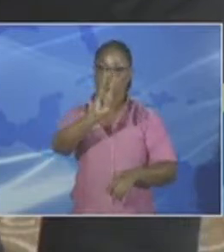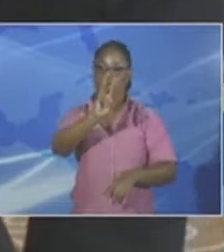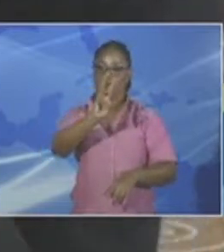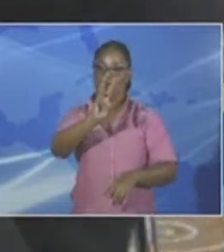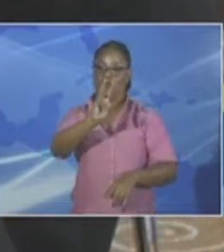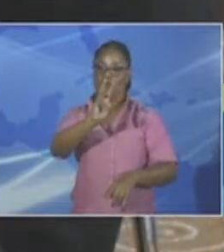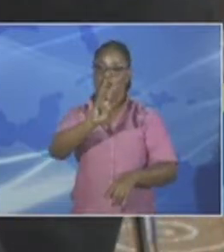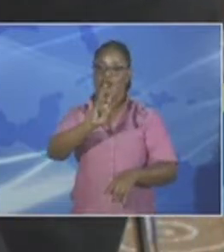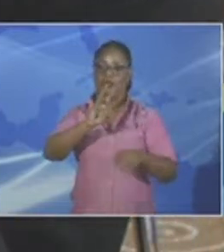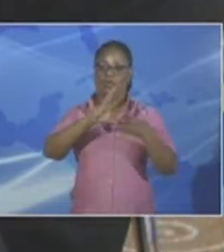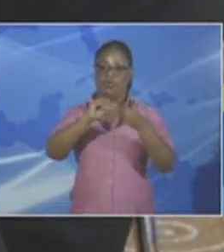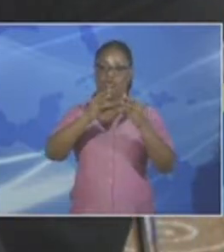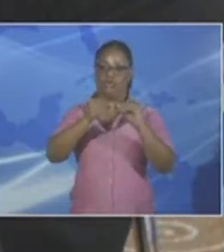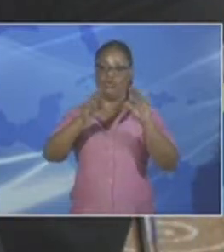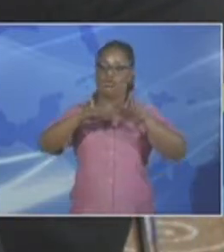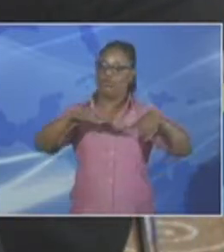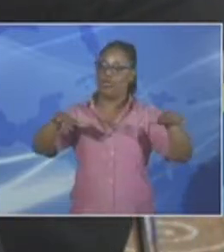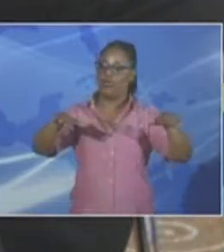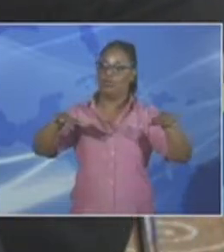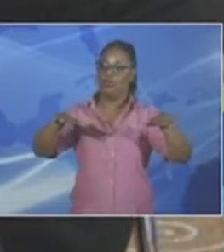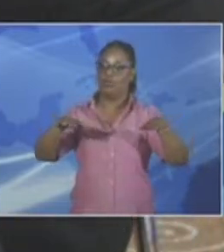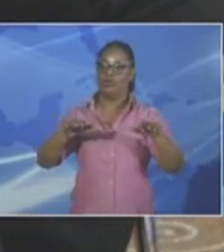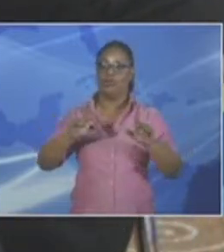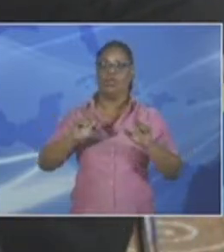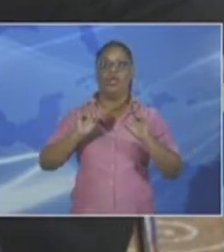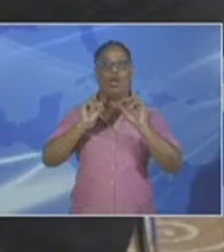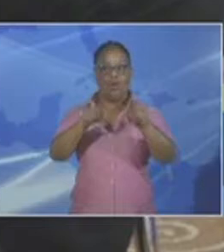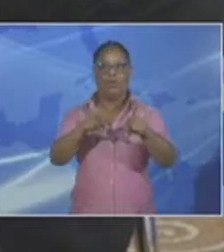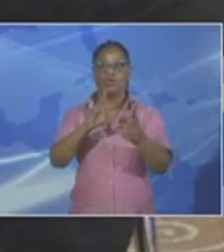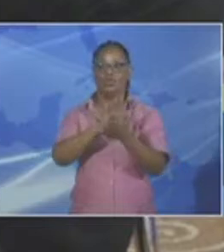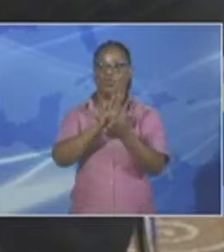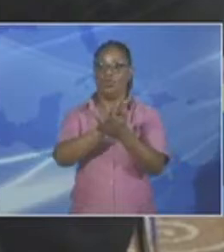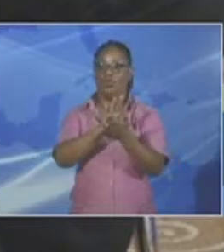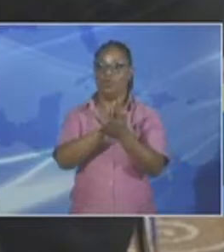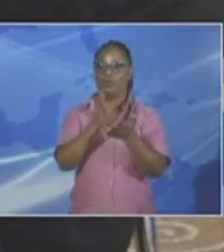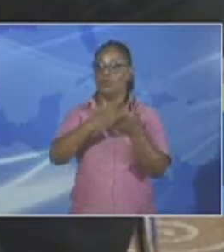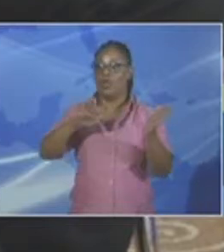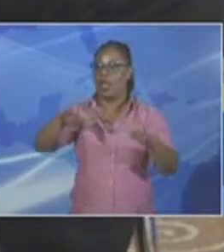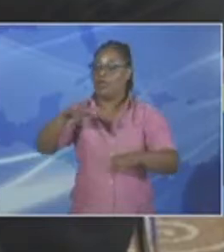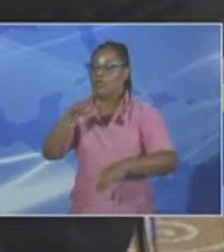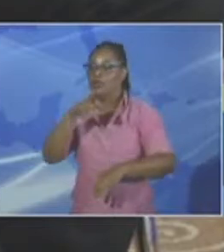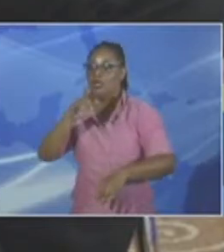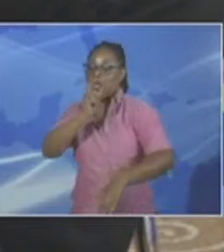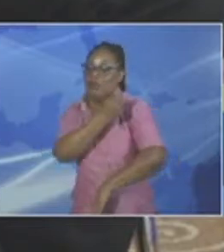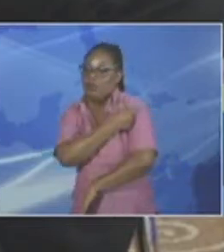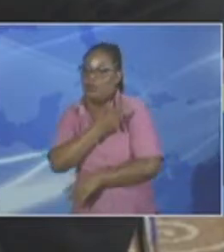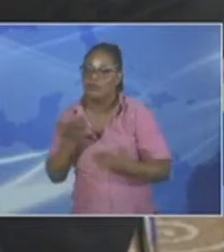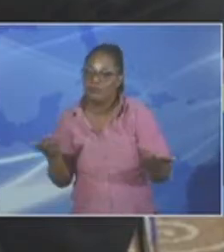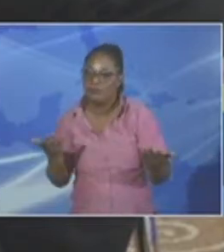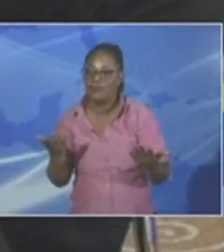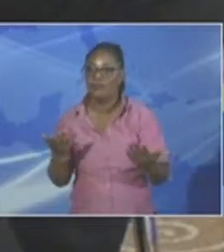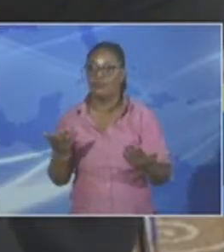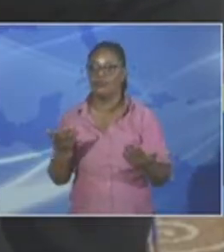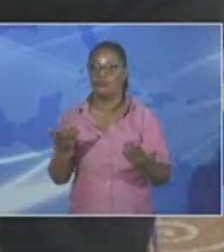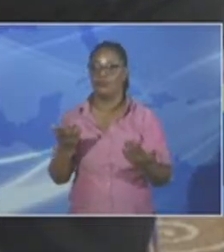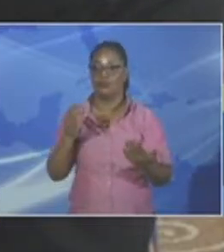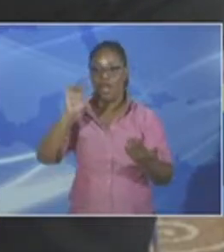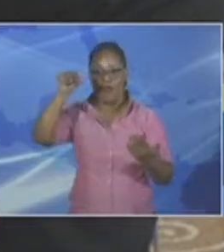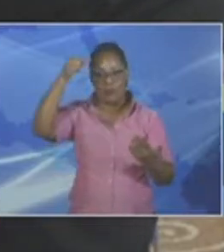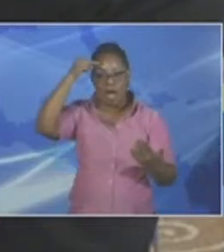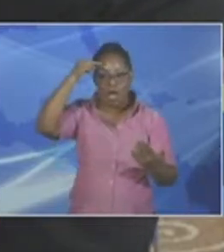about children being able to go to school without being vaccinated. Has the government reached a position